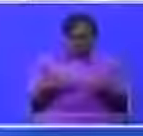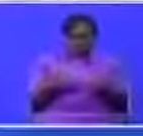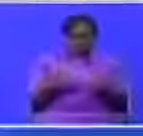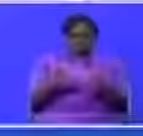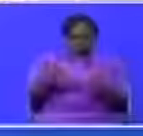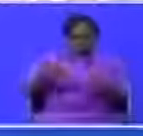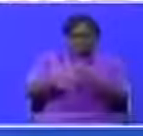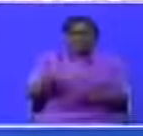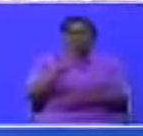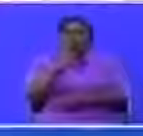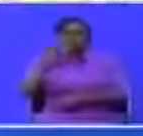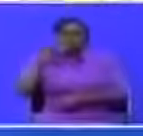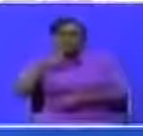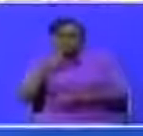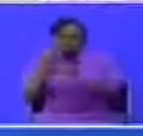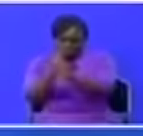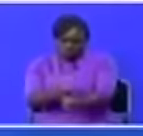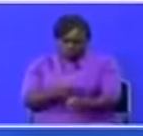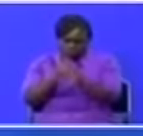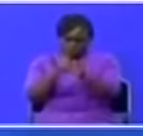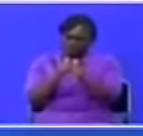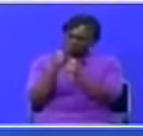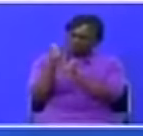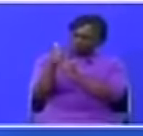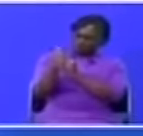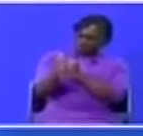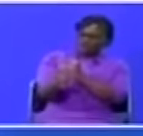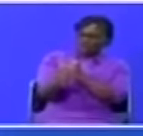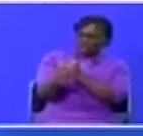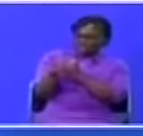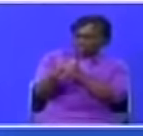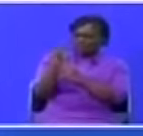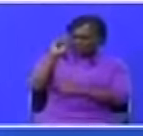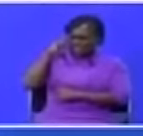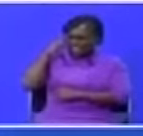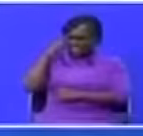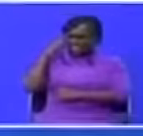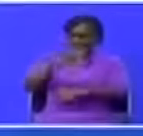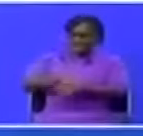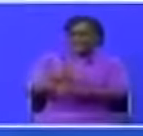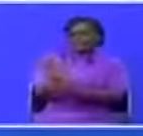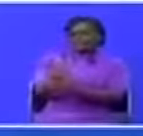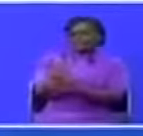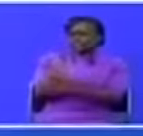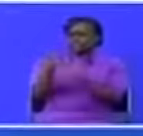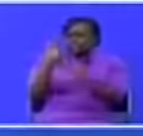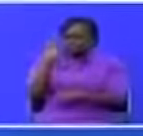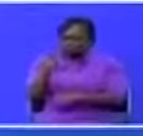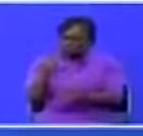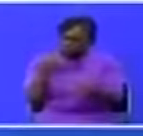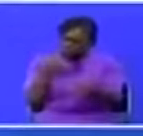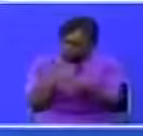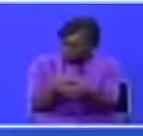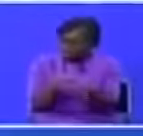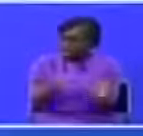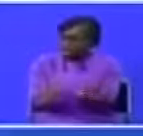the sea for a new form of farming. From a distance, they look like fishermen at work, but on a closer examination, it